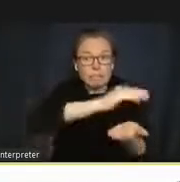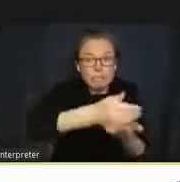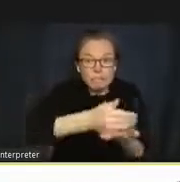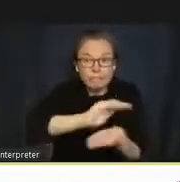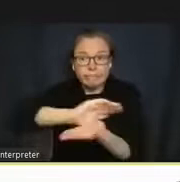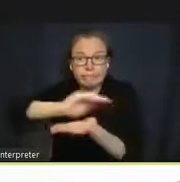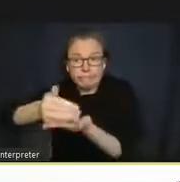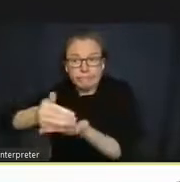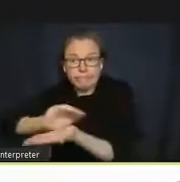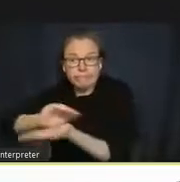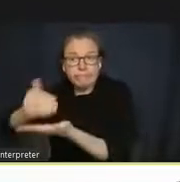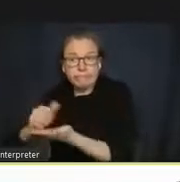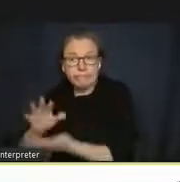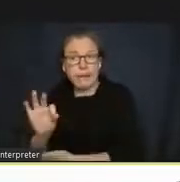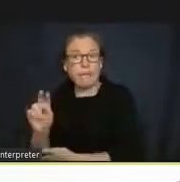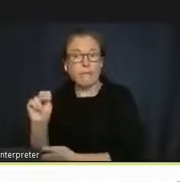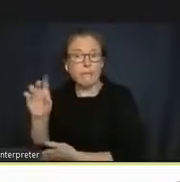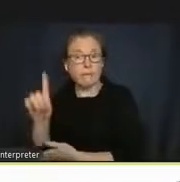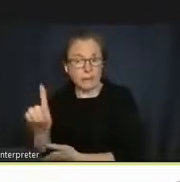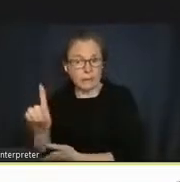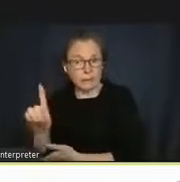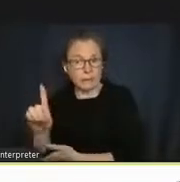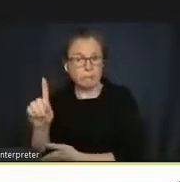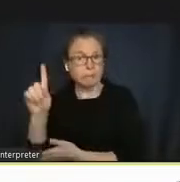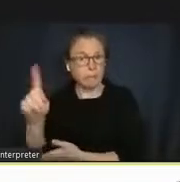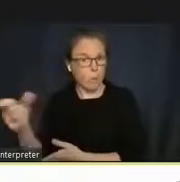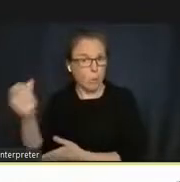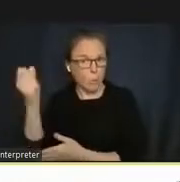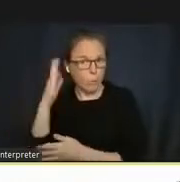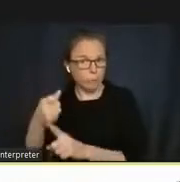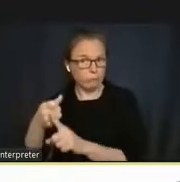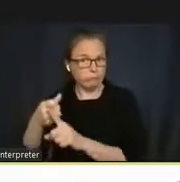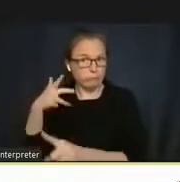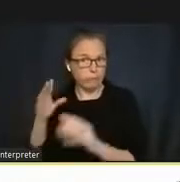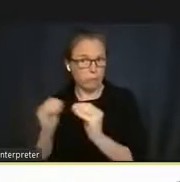more on the next slide. Next slide, please.